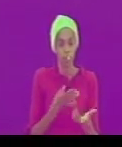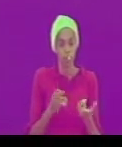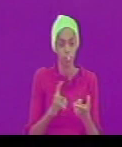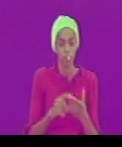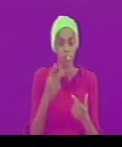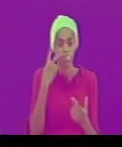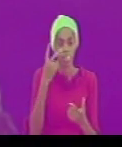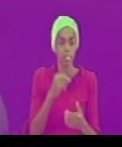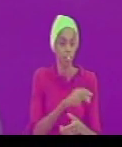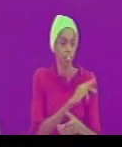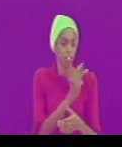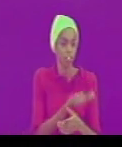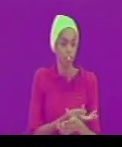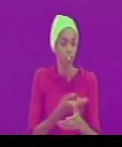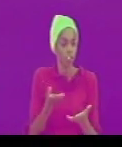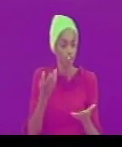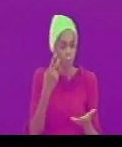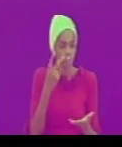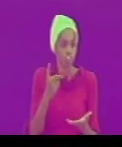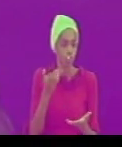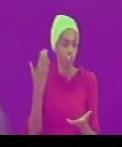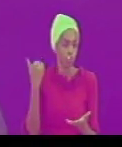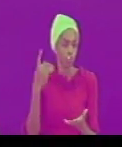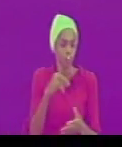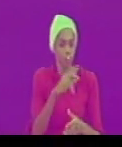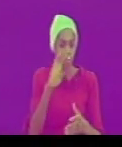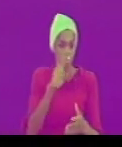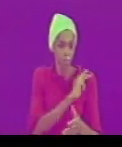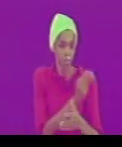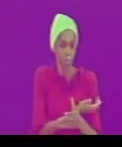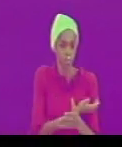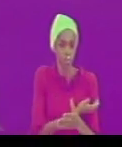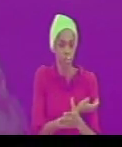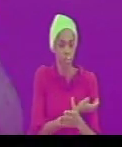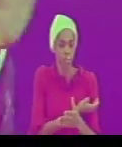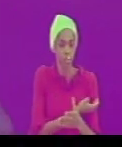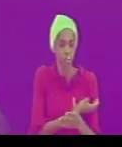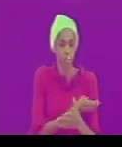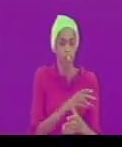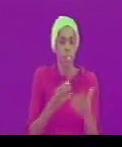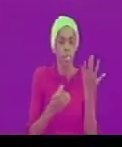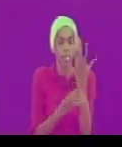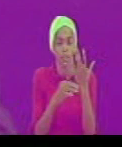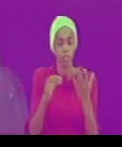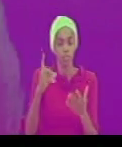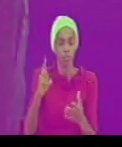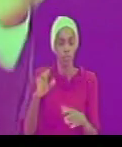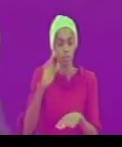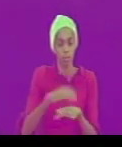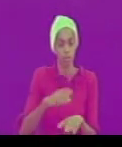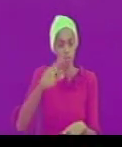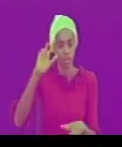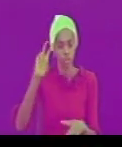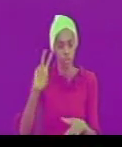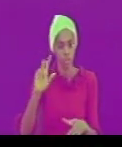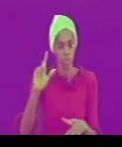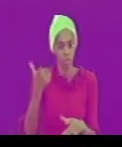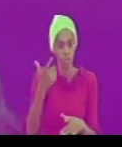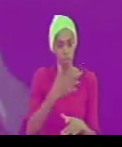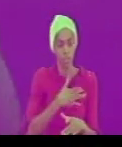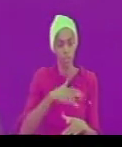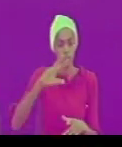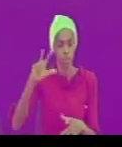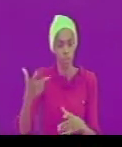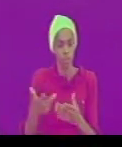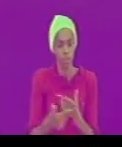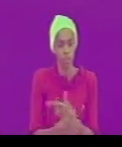day. Yesterday was a mighty move of God, and today is going to be greater than all the other days. And